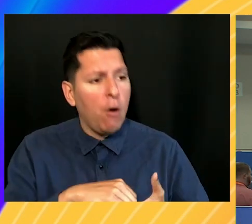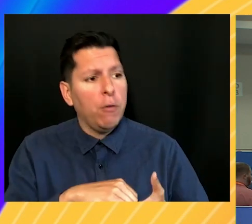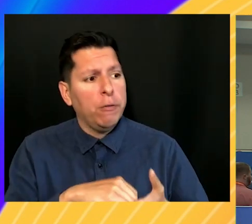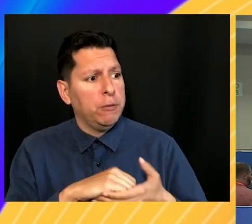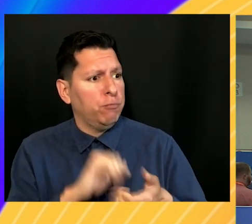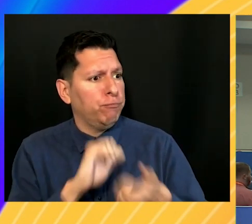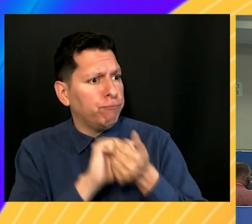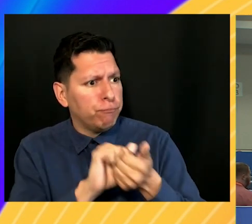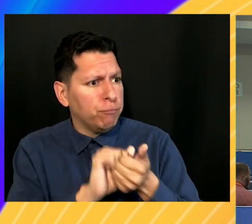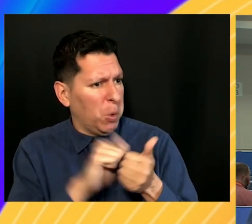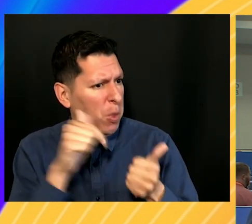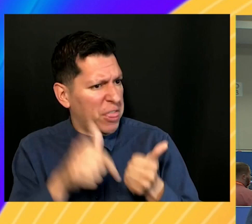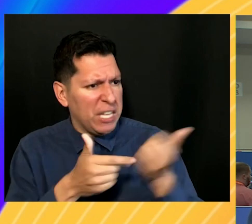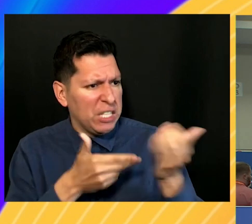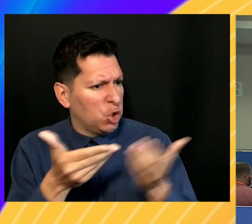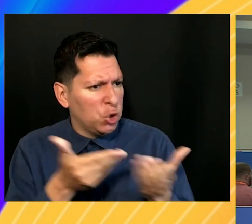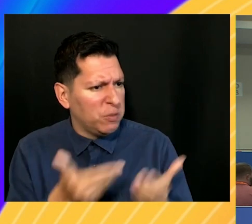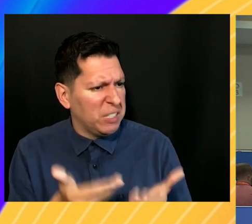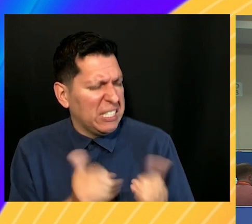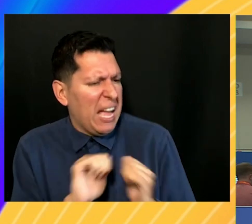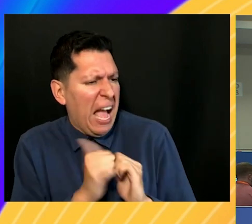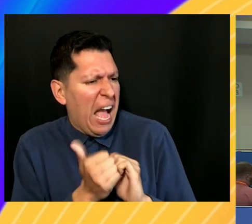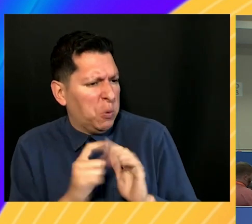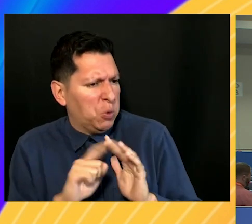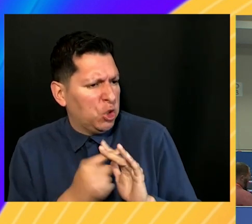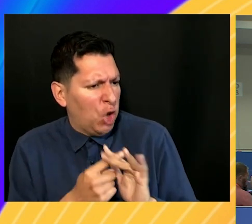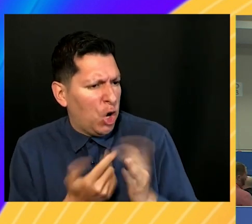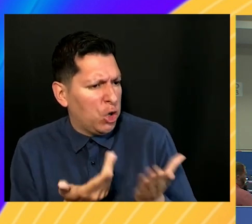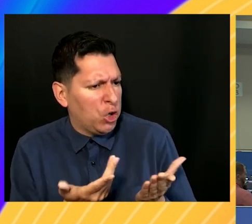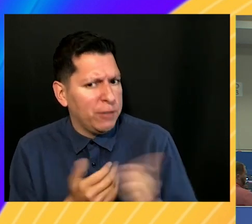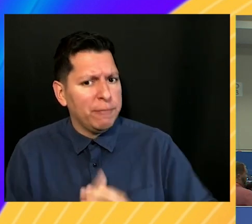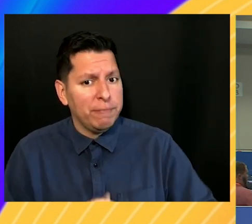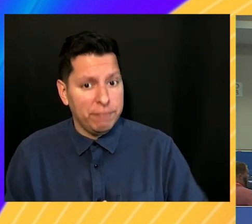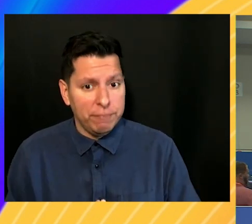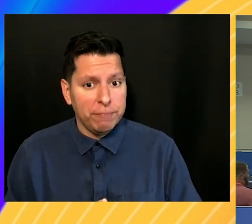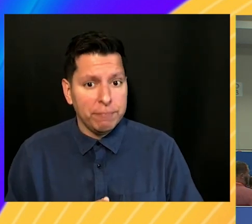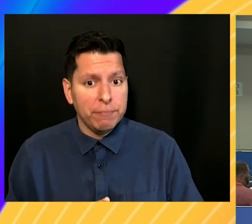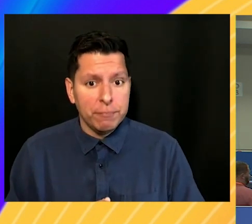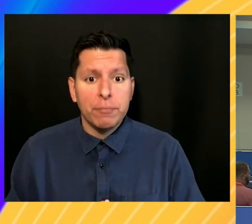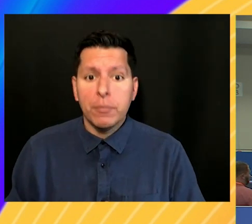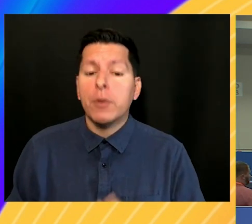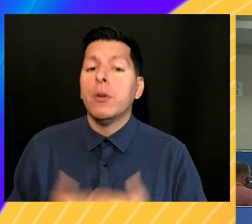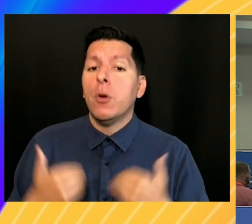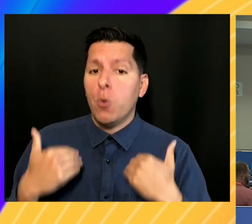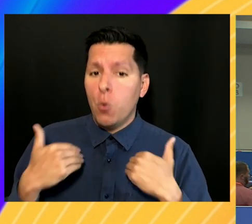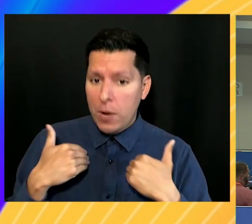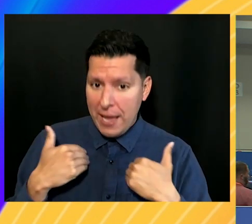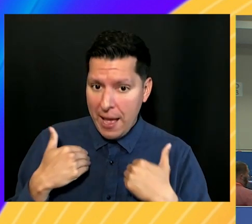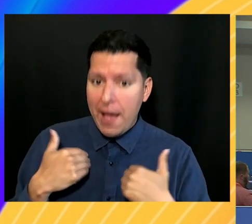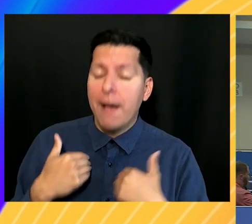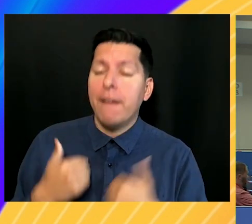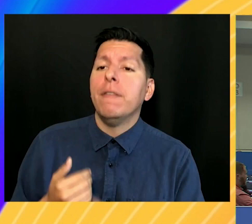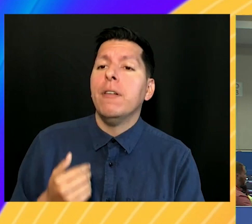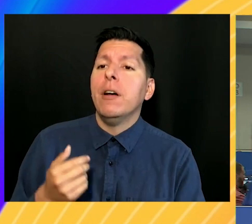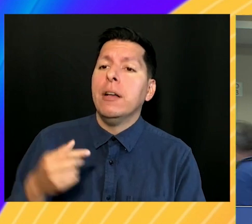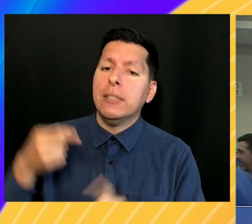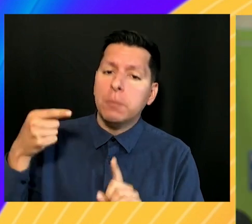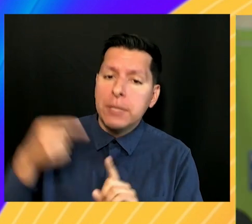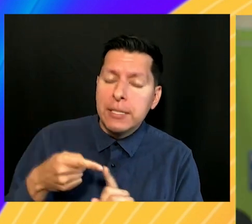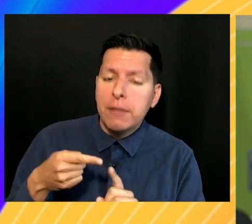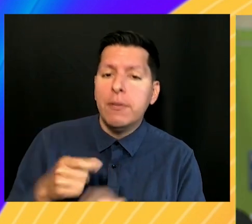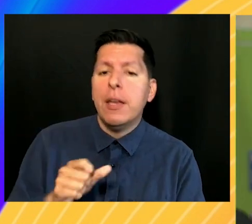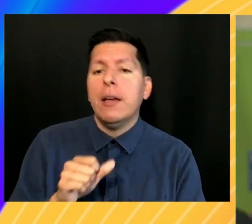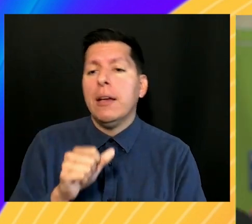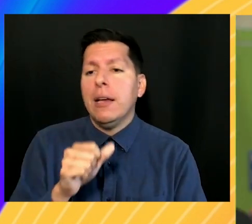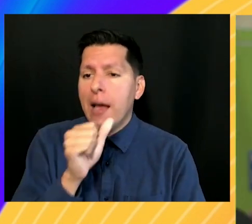that they could go about getting started? Yeah, so we have a GitHub repository of Amazon Omics tutorials